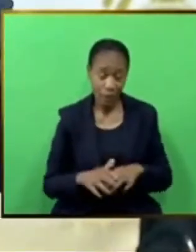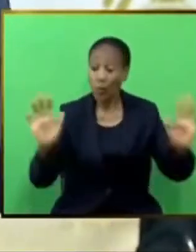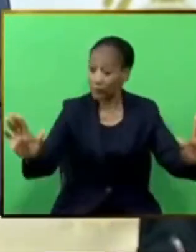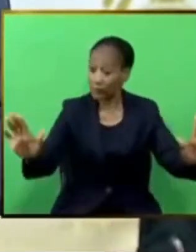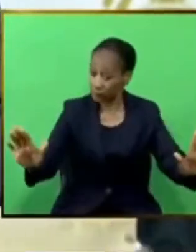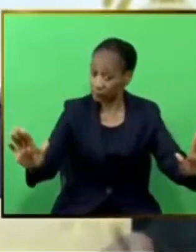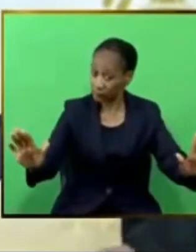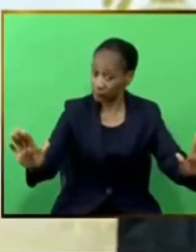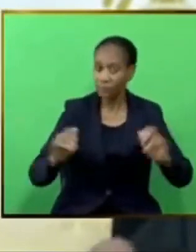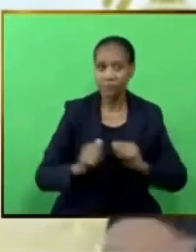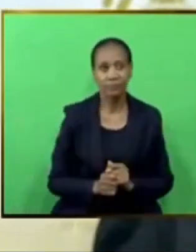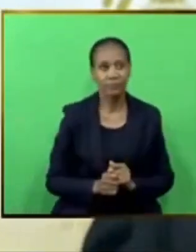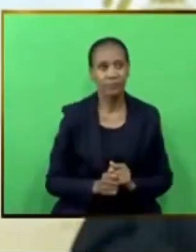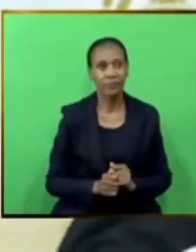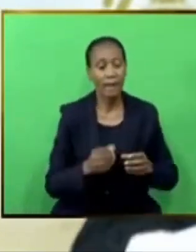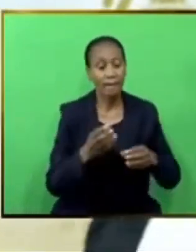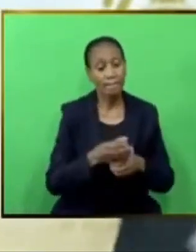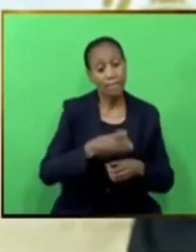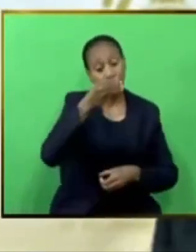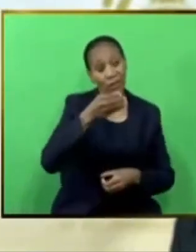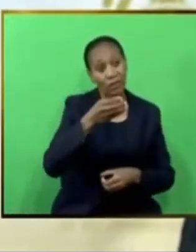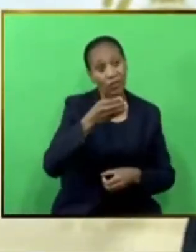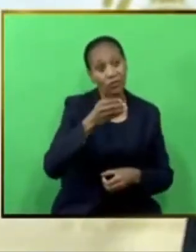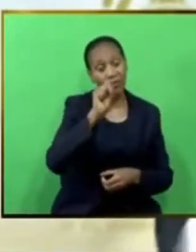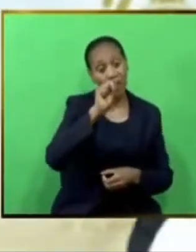Wait, a bottle of spirits,